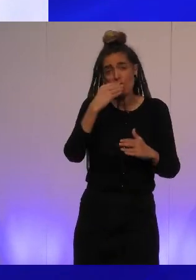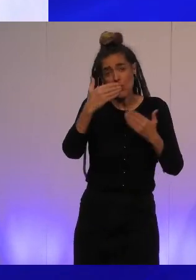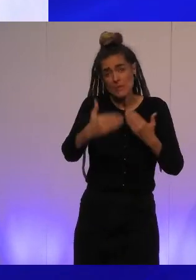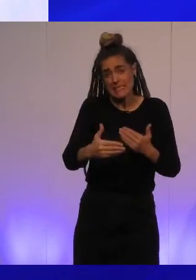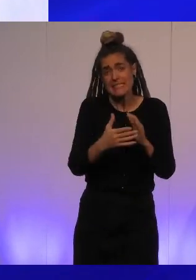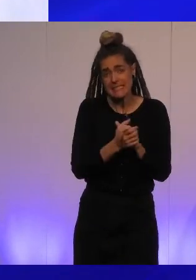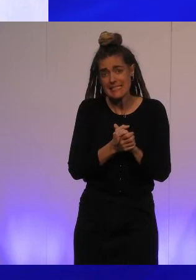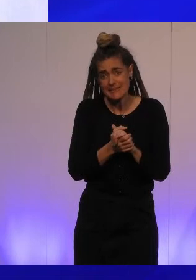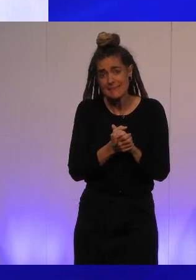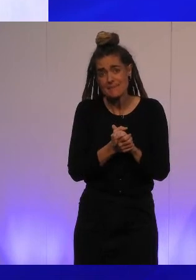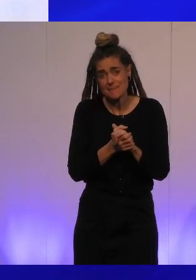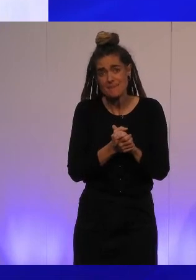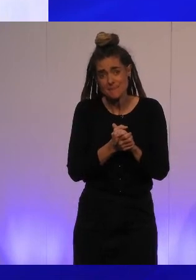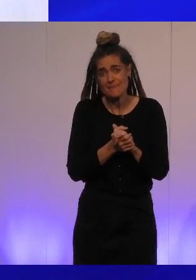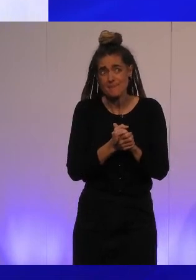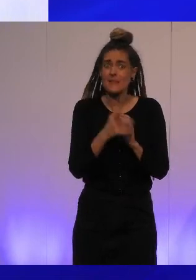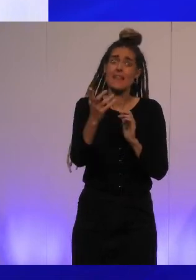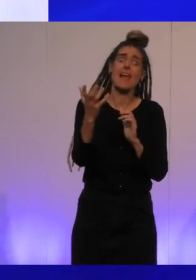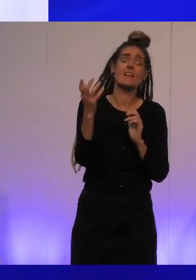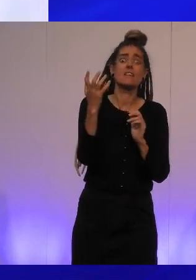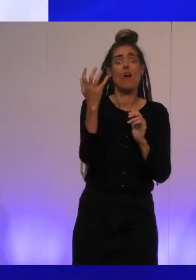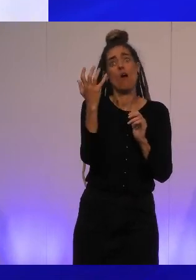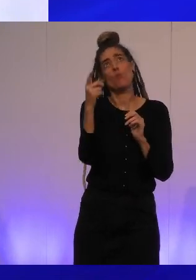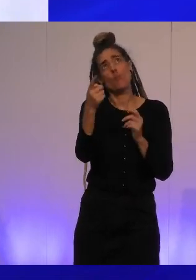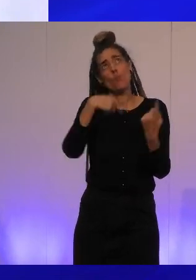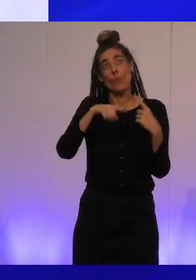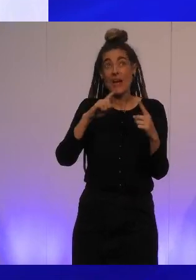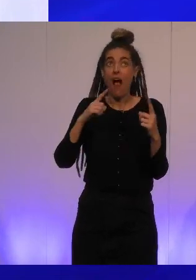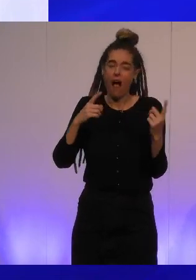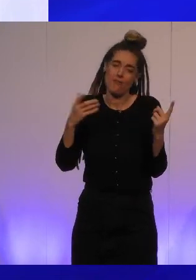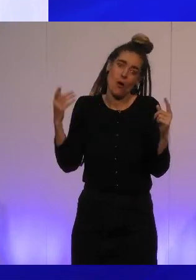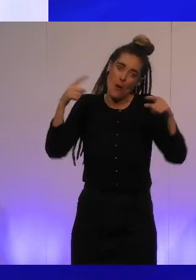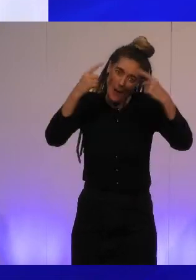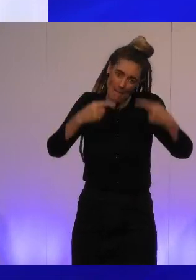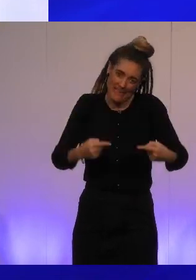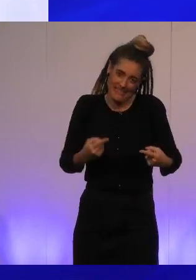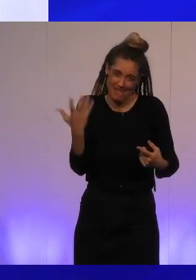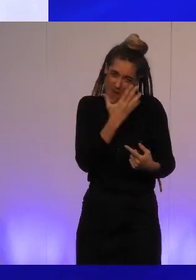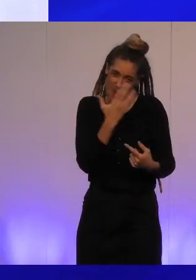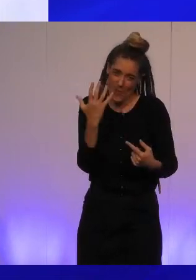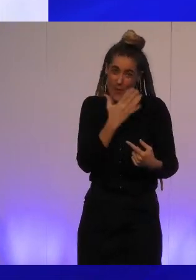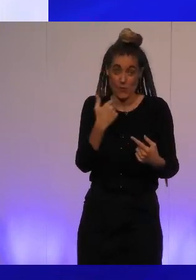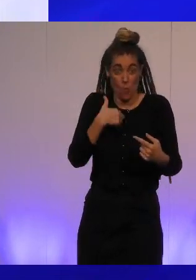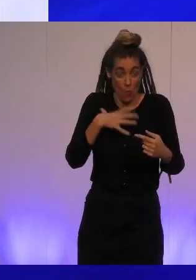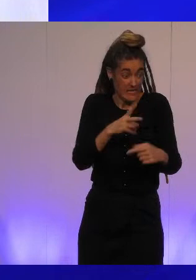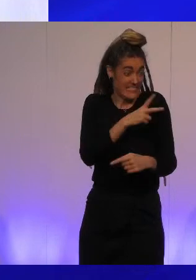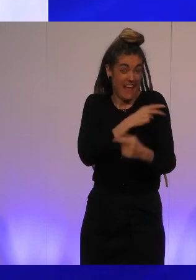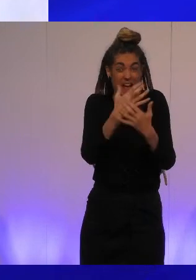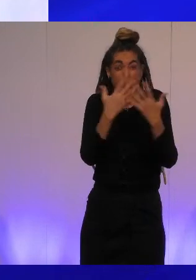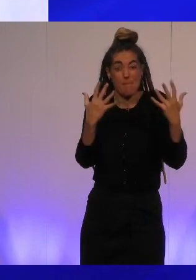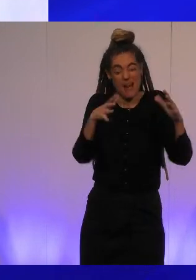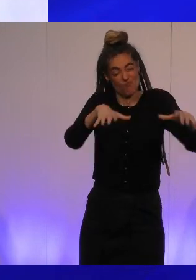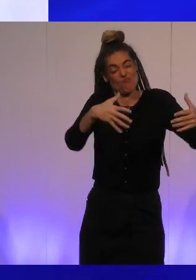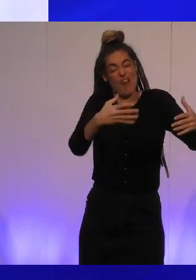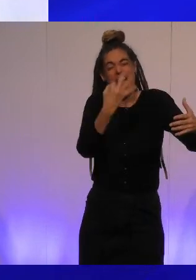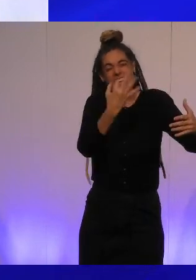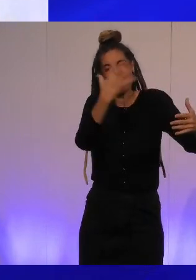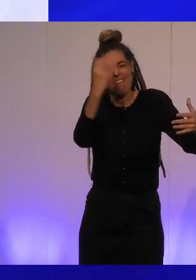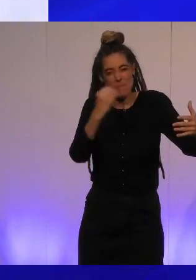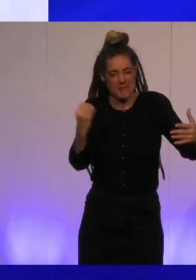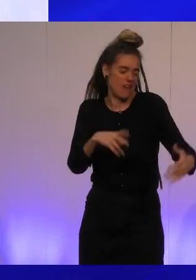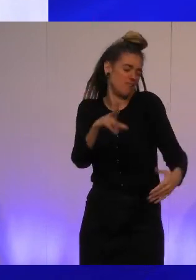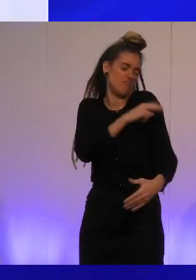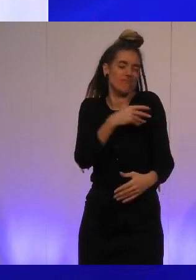being the competitive people that we are, then we are aiming for above 85%. In terms of the